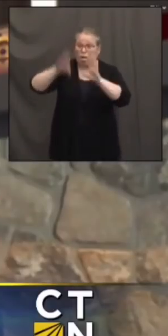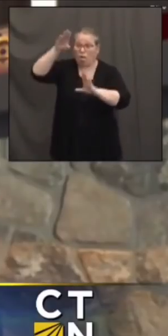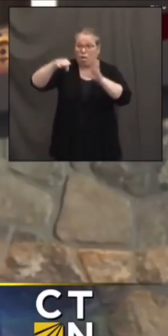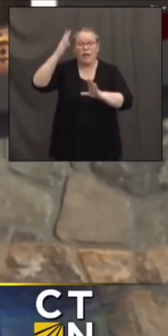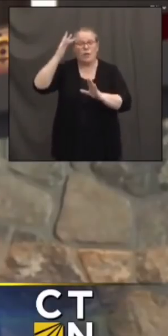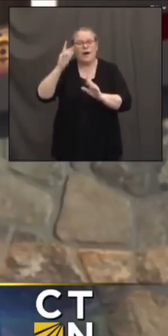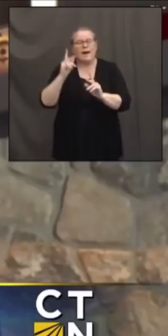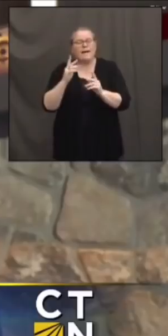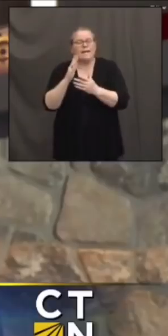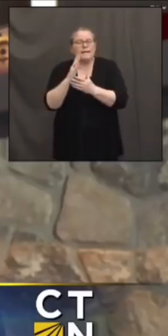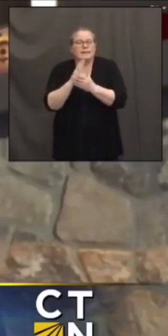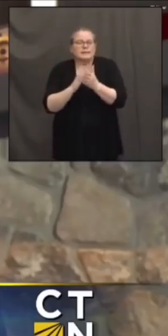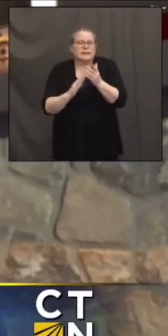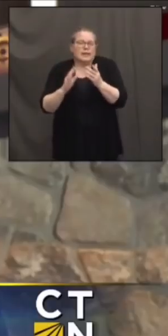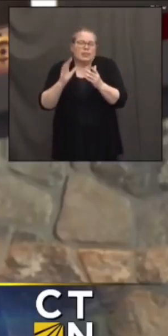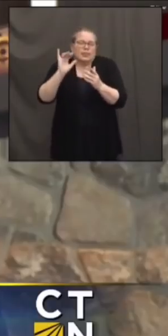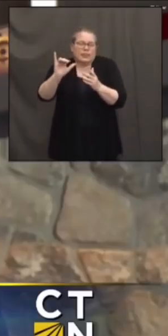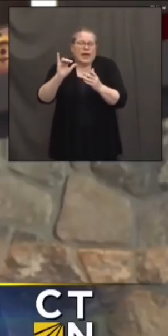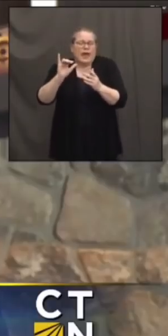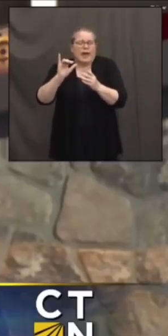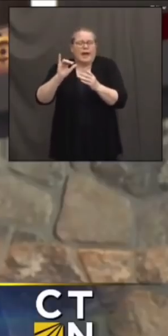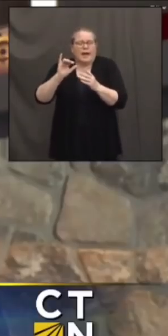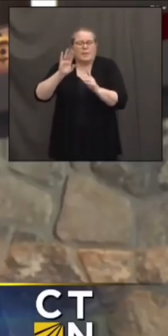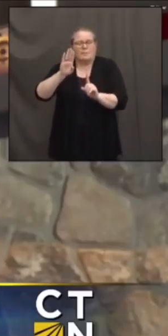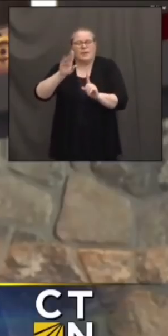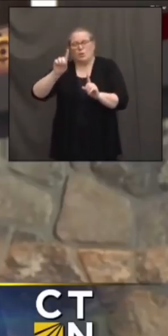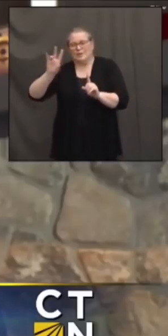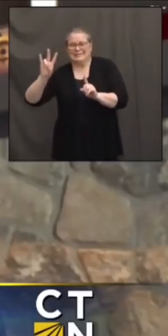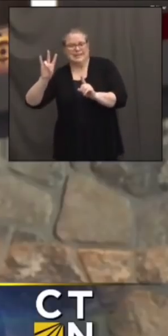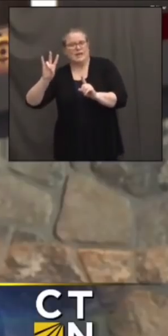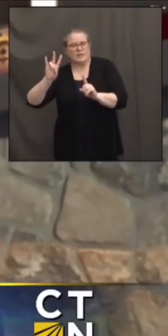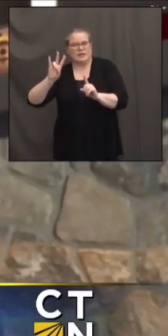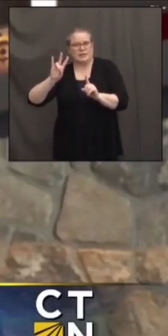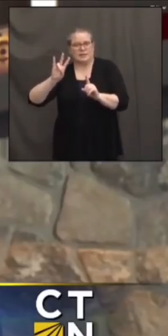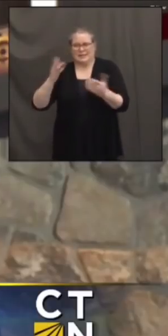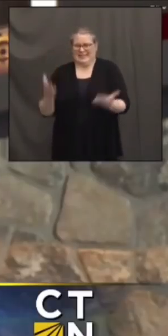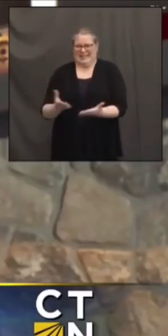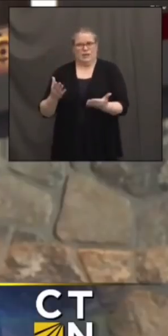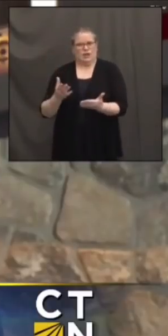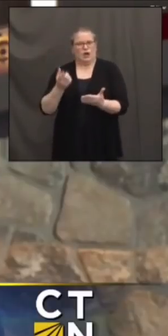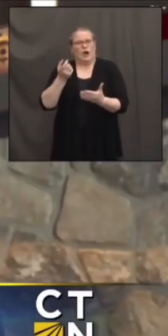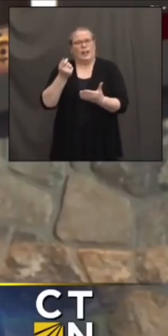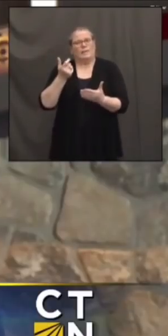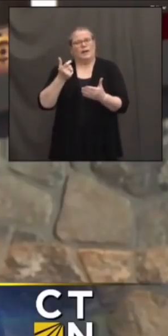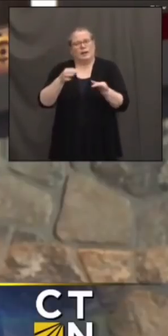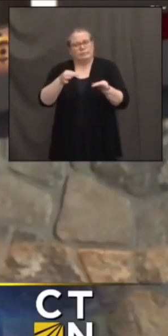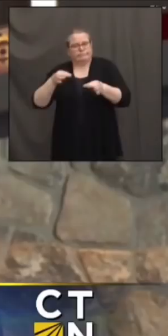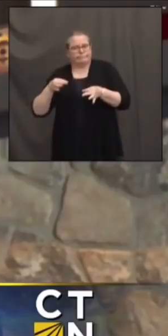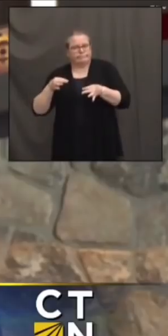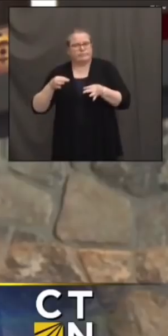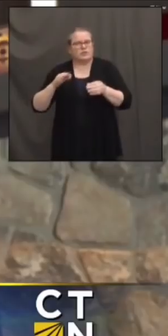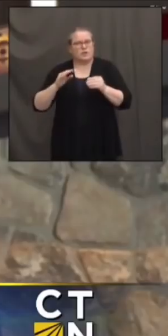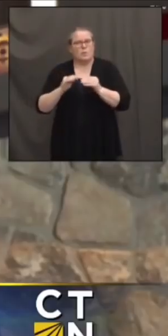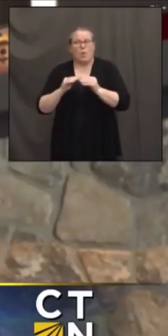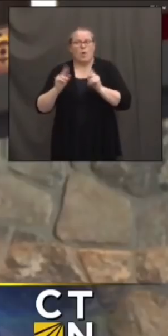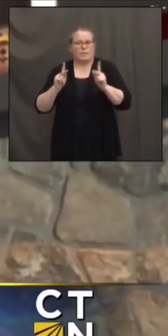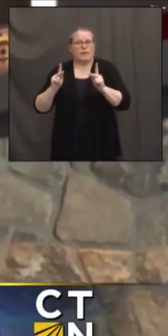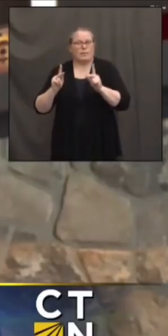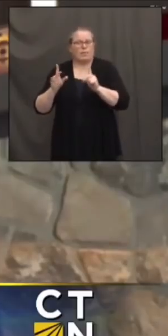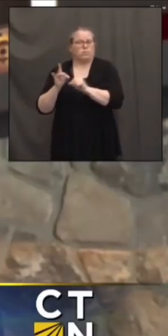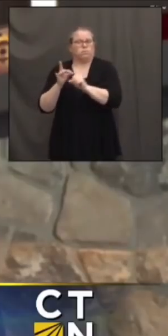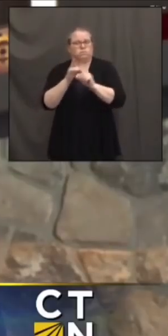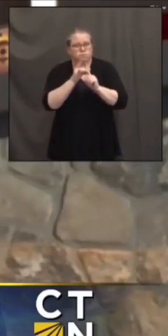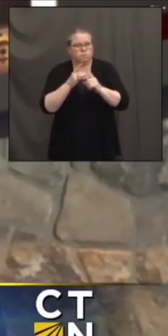got in here a little earlier, so I think it's a little bit more prevalent here like it is in Massachusetts and Michigan. I think that we haven't had the